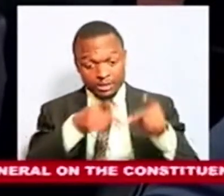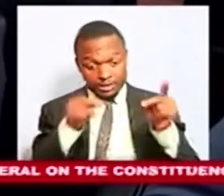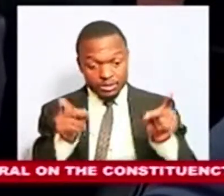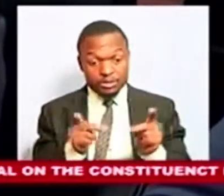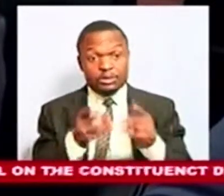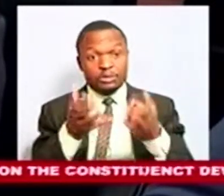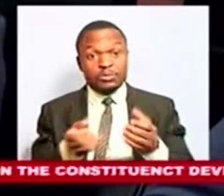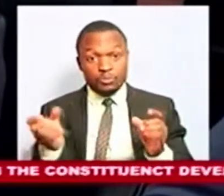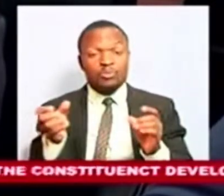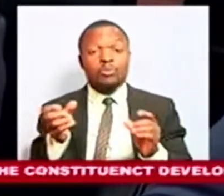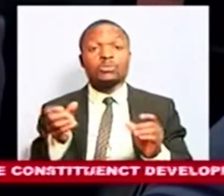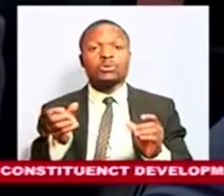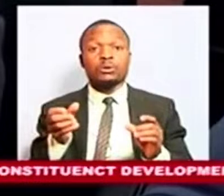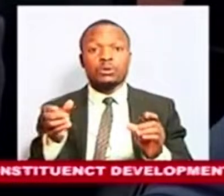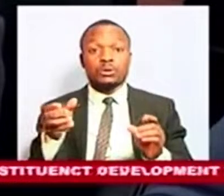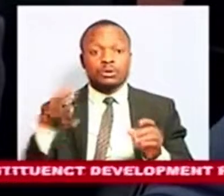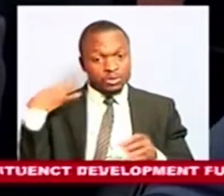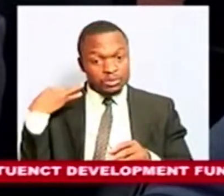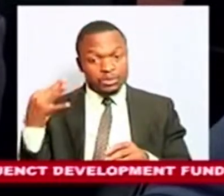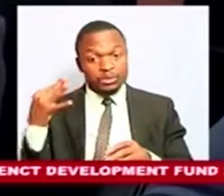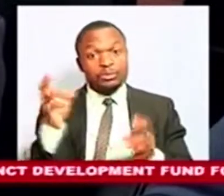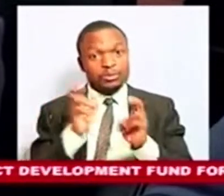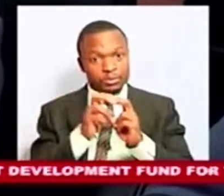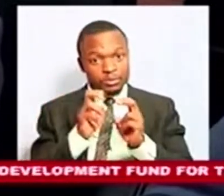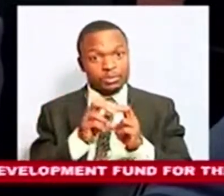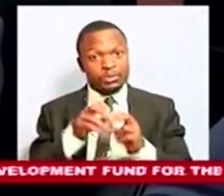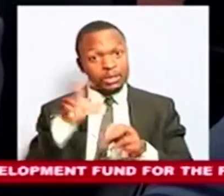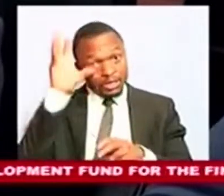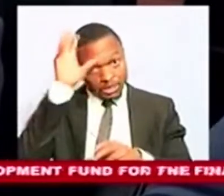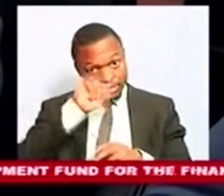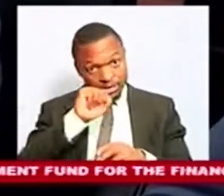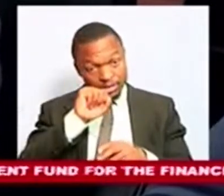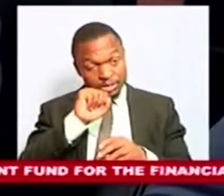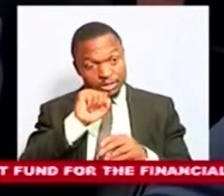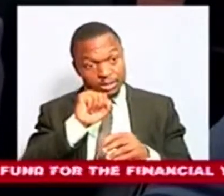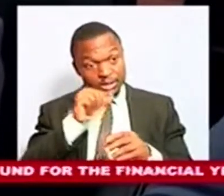so he'll be suspected of conniving with